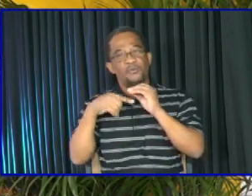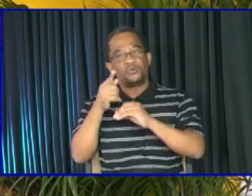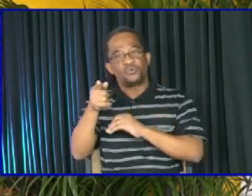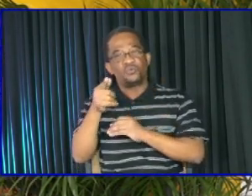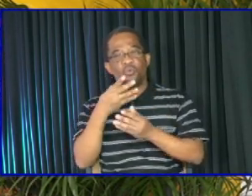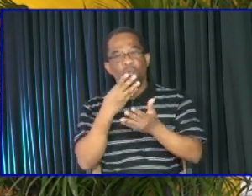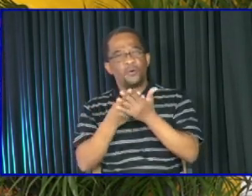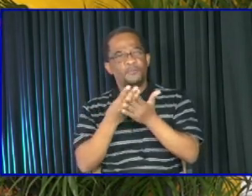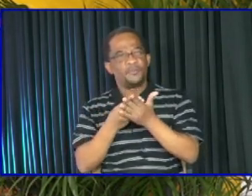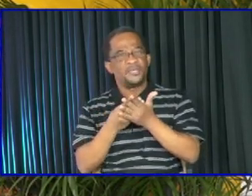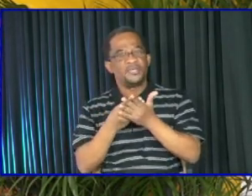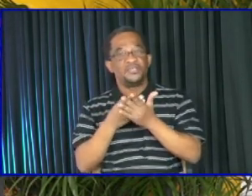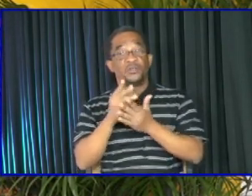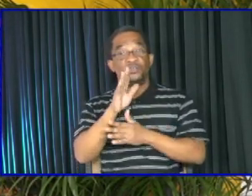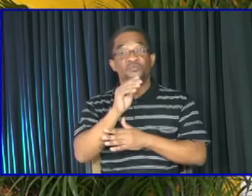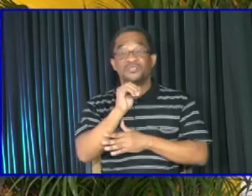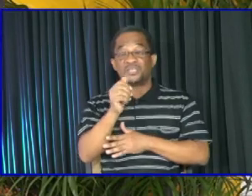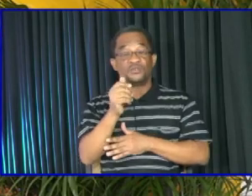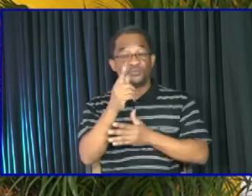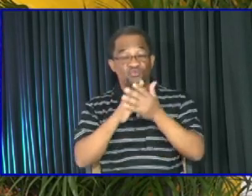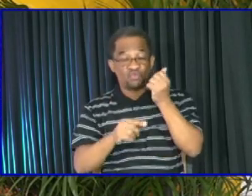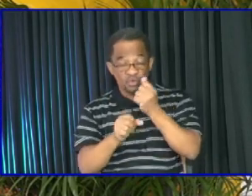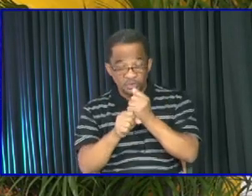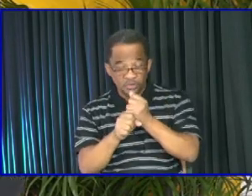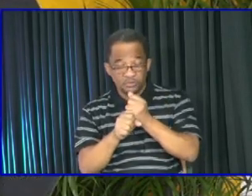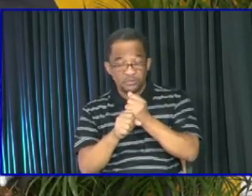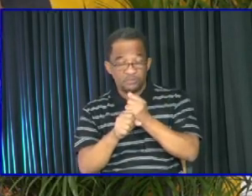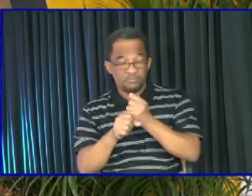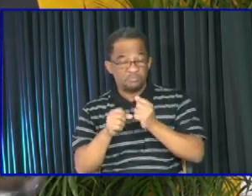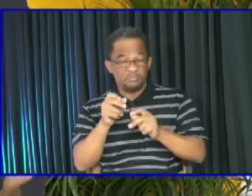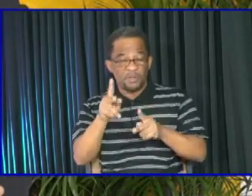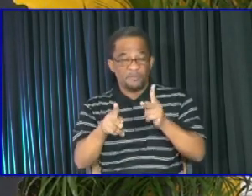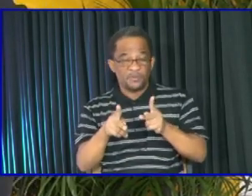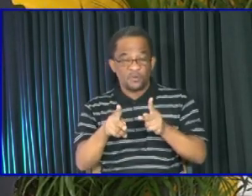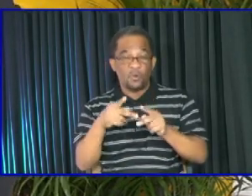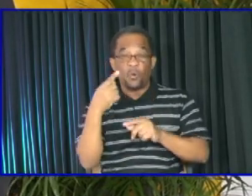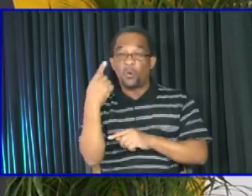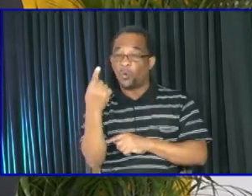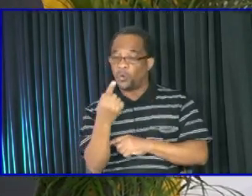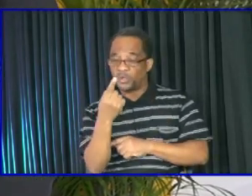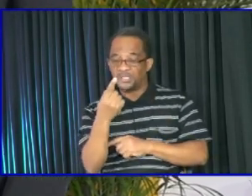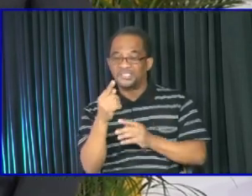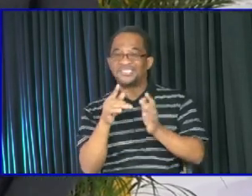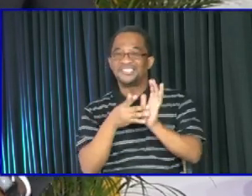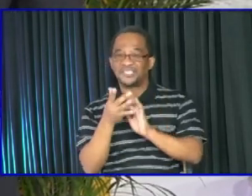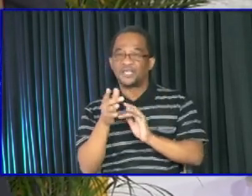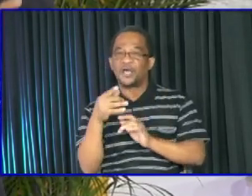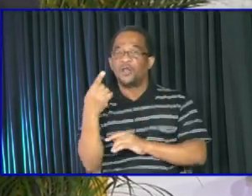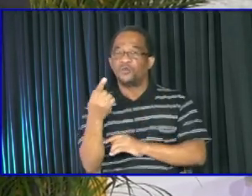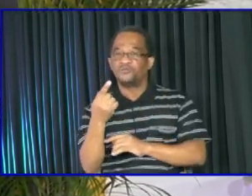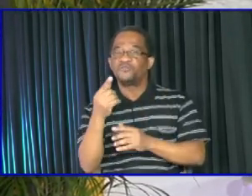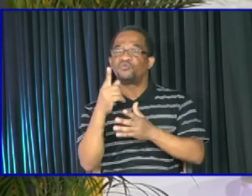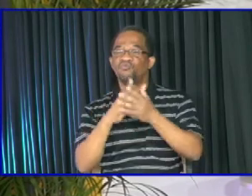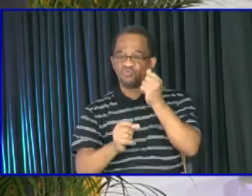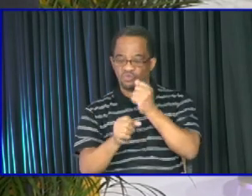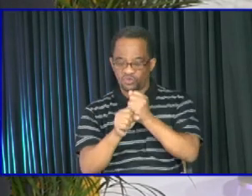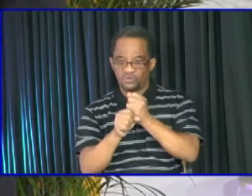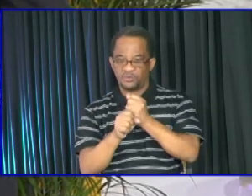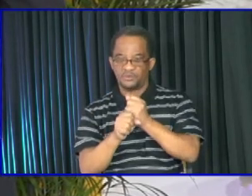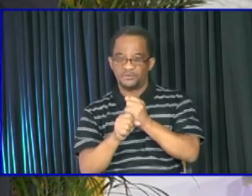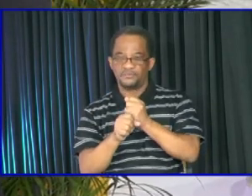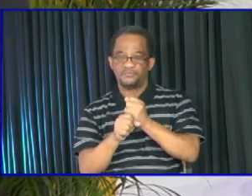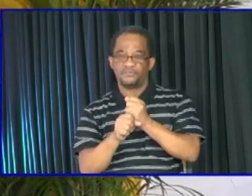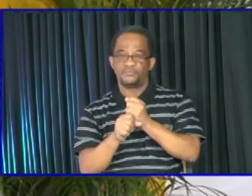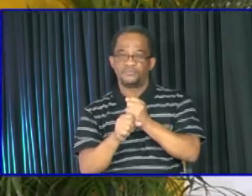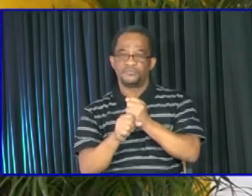beings. Your trust and your confidence should be in the power of Almighty God. Your trust and your confidence